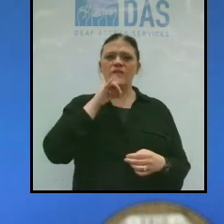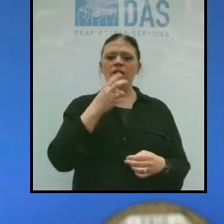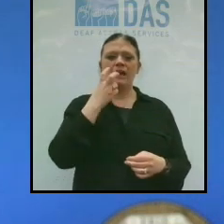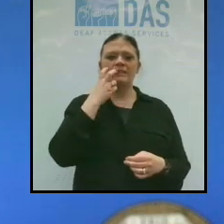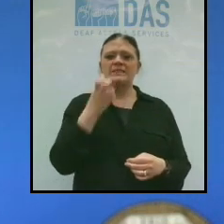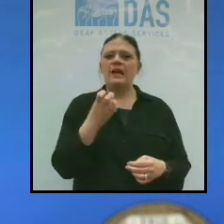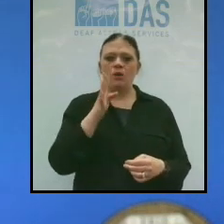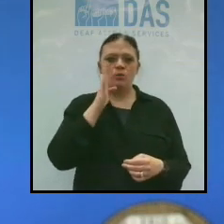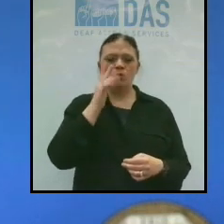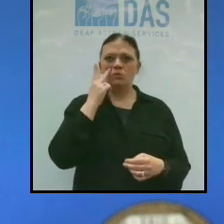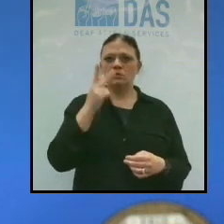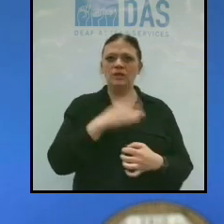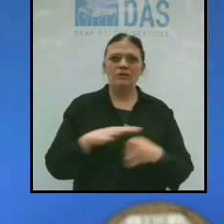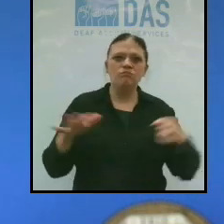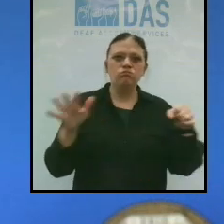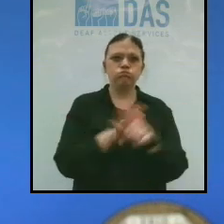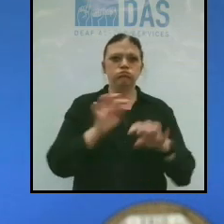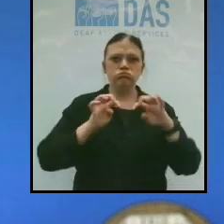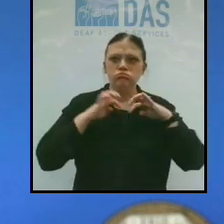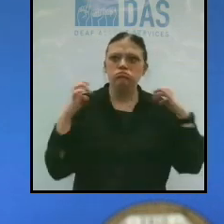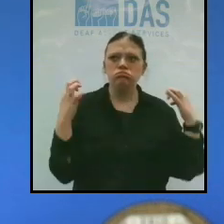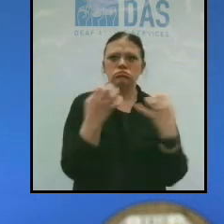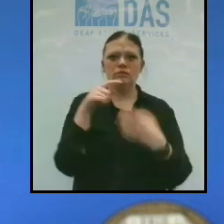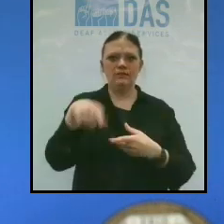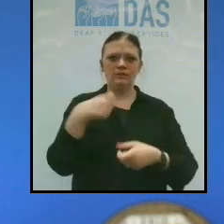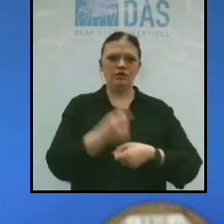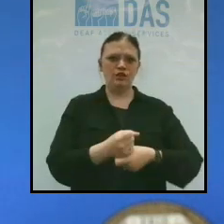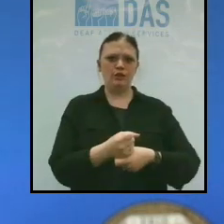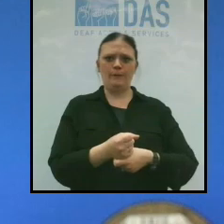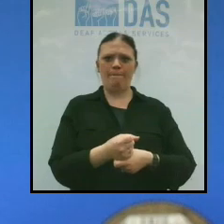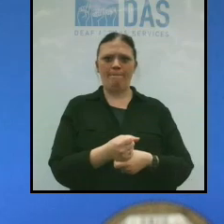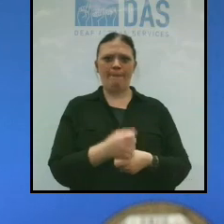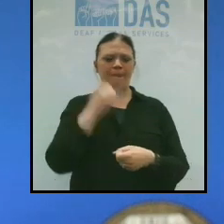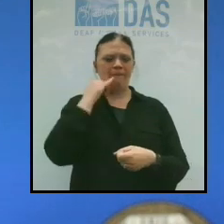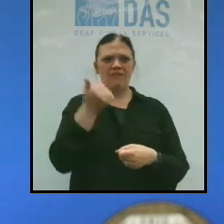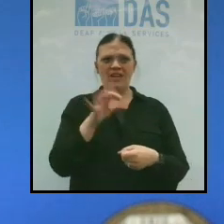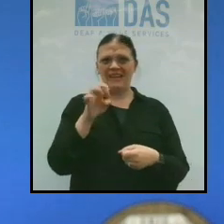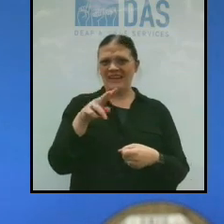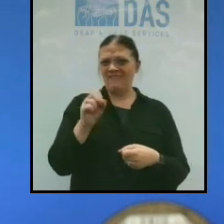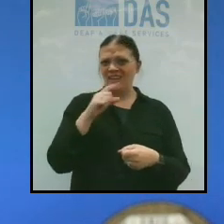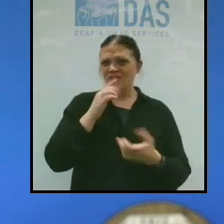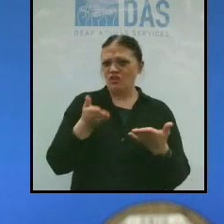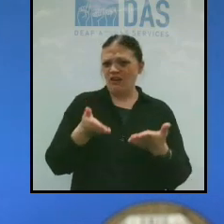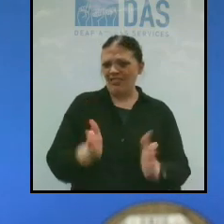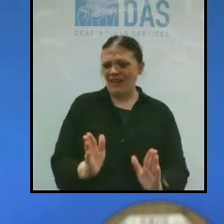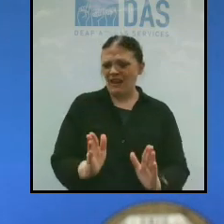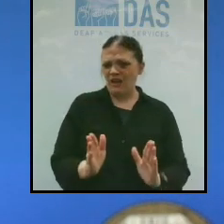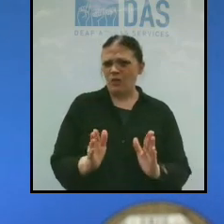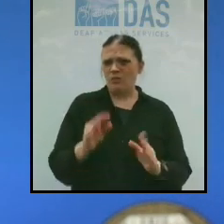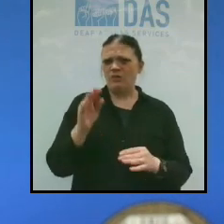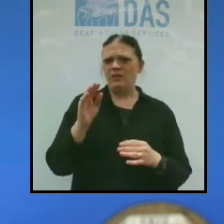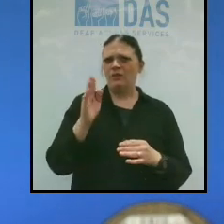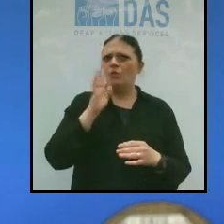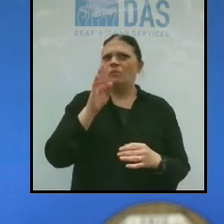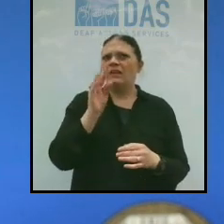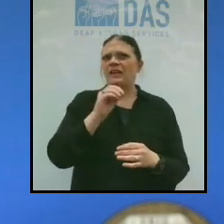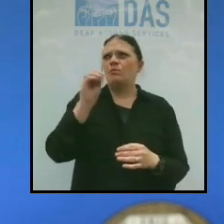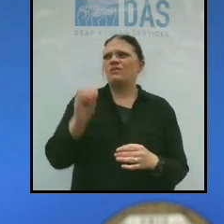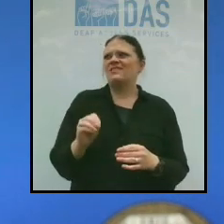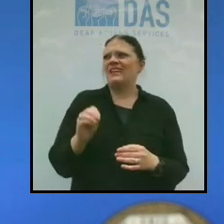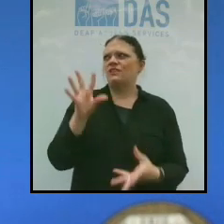see a packed house at the stadium this year. If any fans are allowed, I imagine it's going to be at a percentage of the